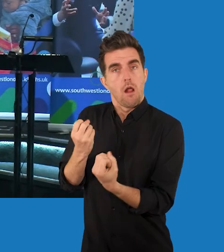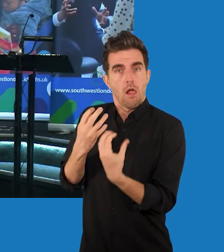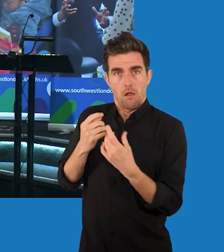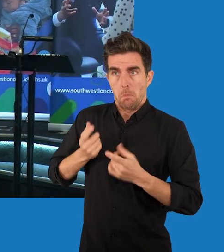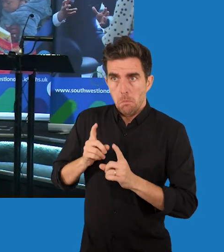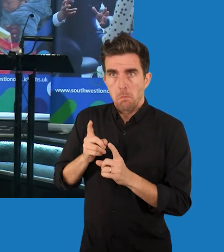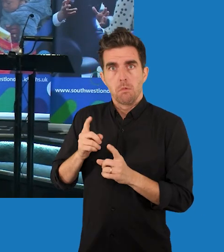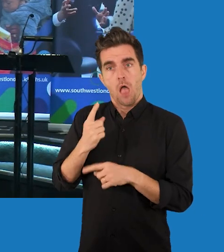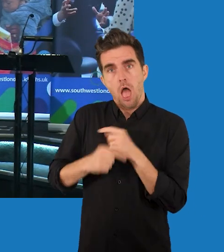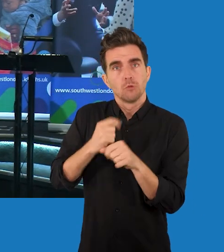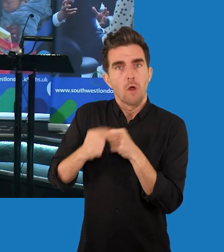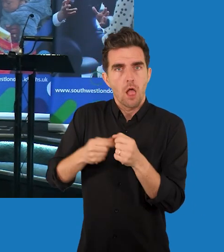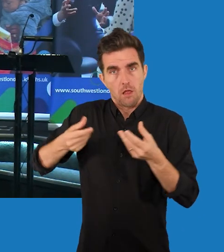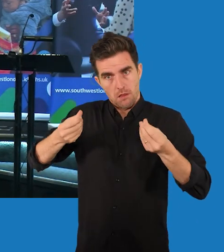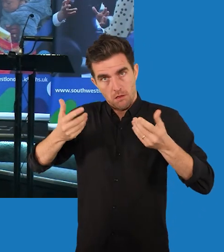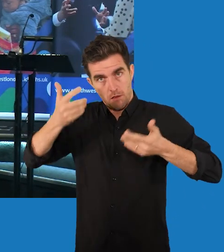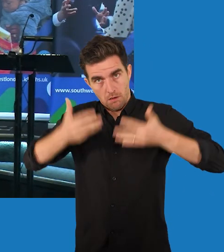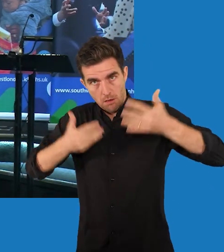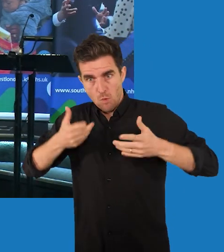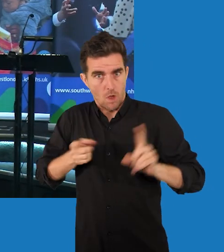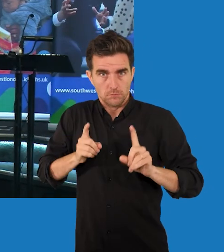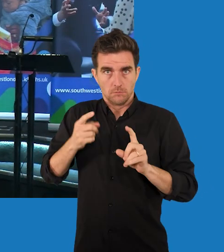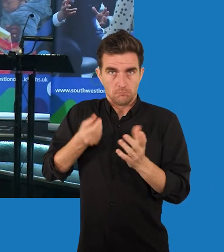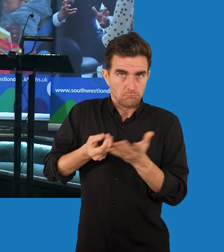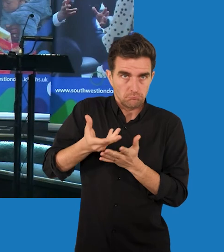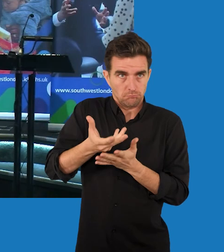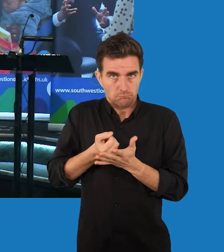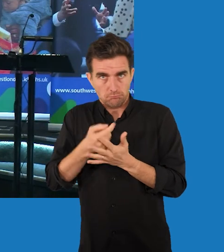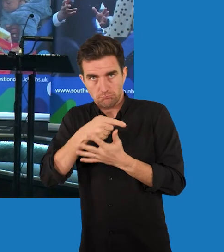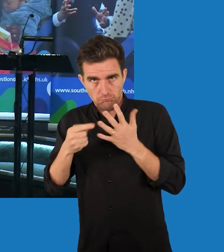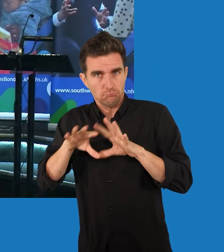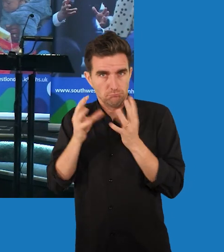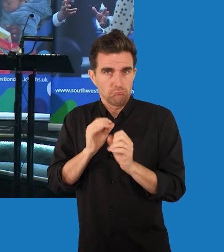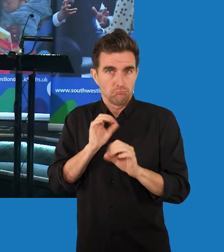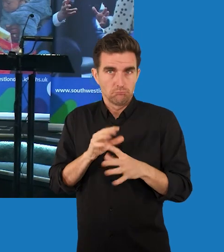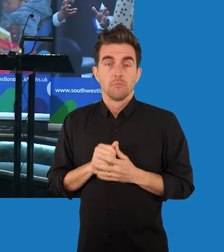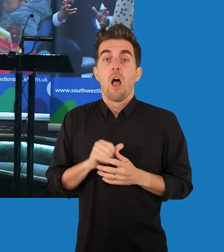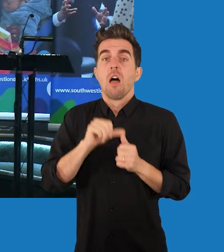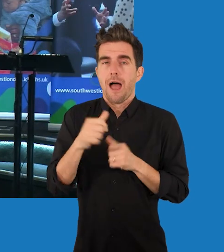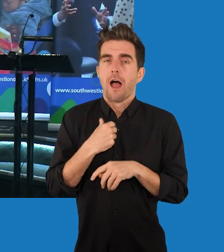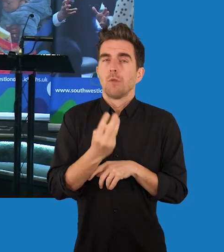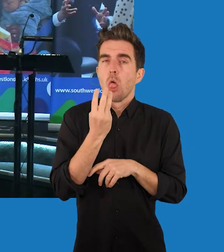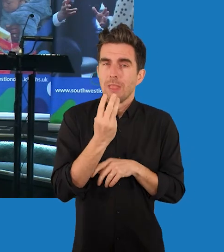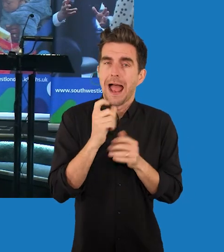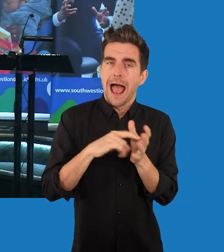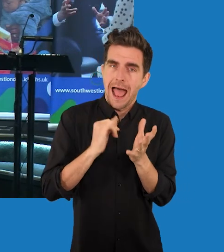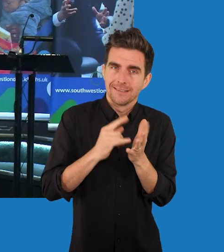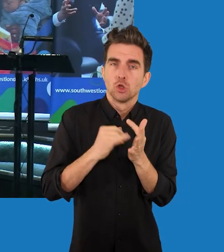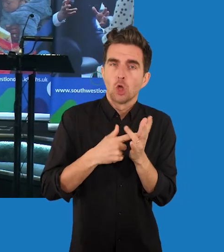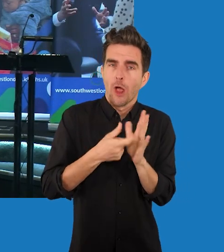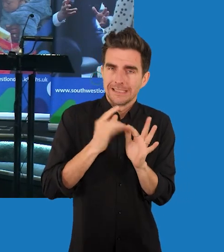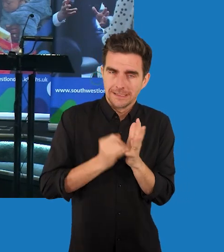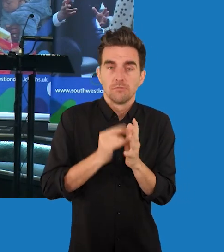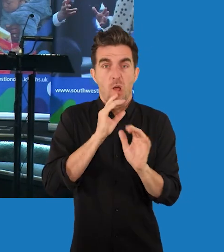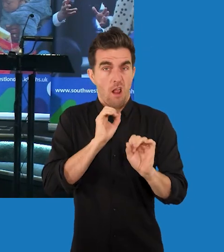update on the annual accounts for the year. We've then got 3 case studies, and I think we've